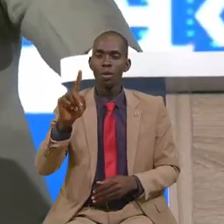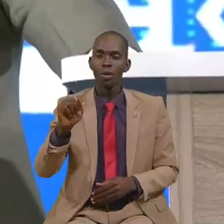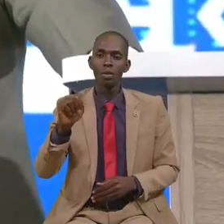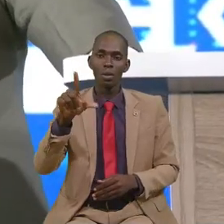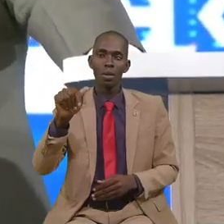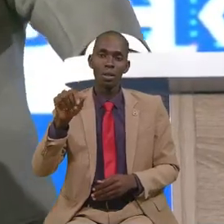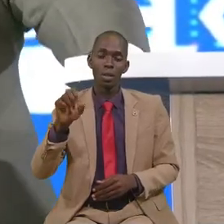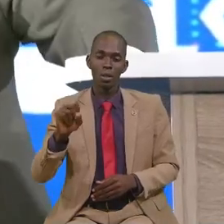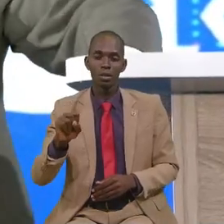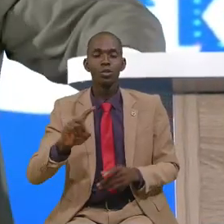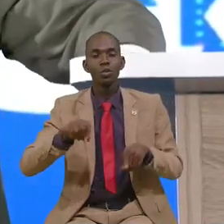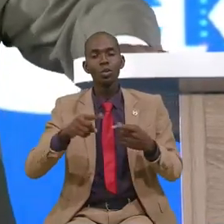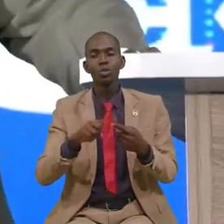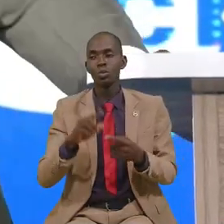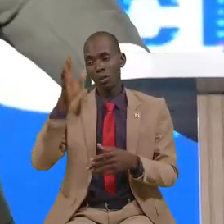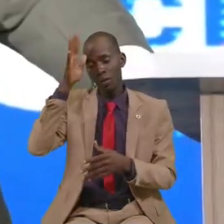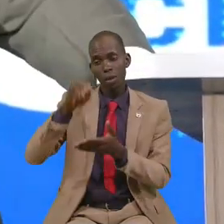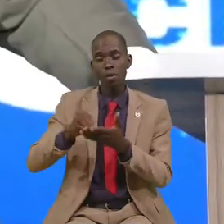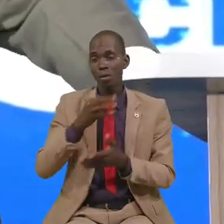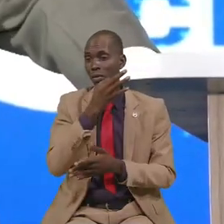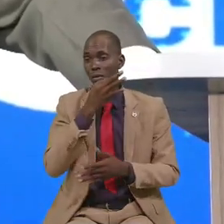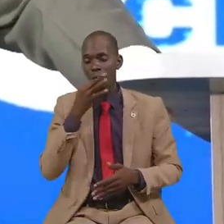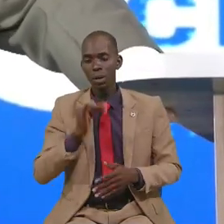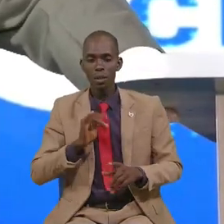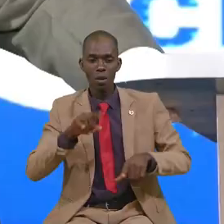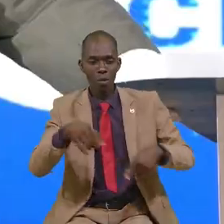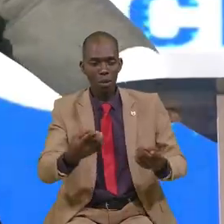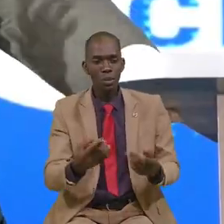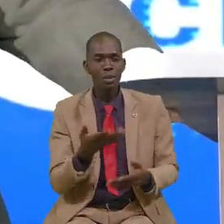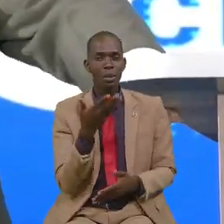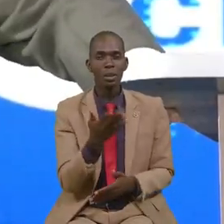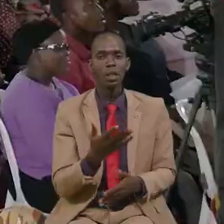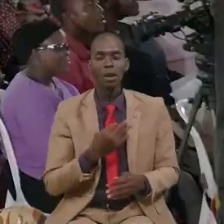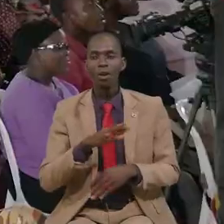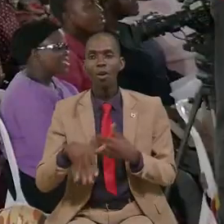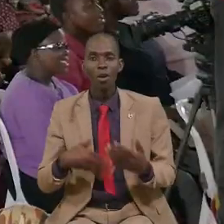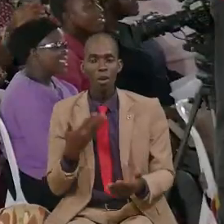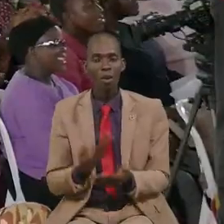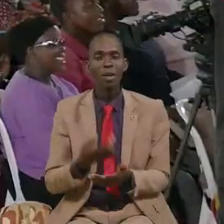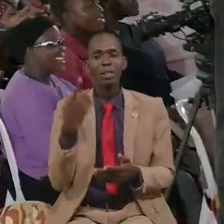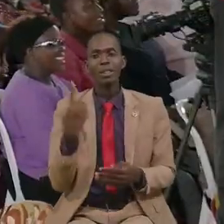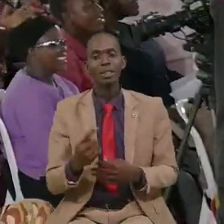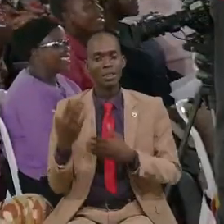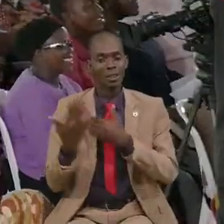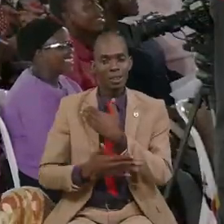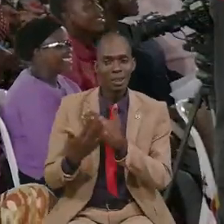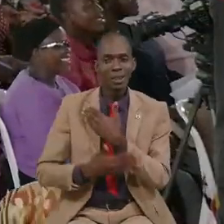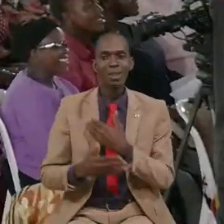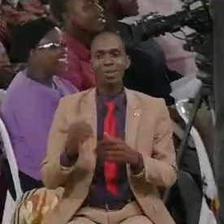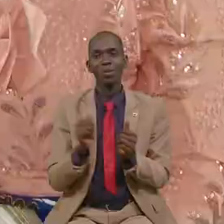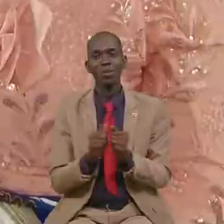I went. All the cocoyam and the yam and everything, I cut them